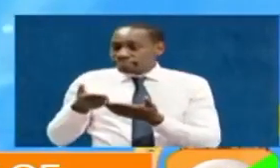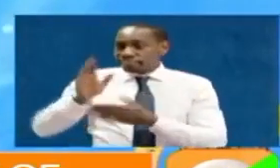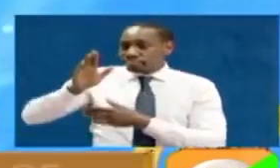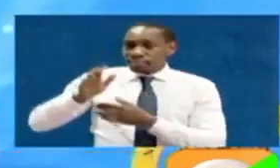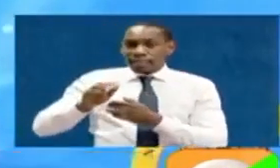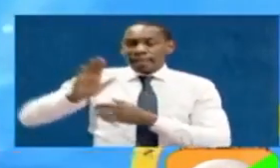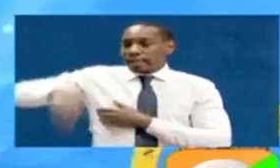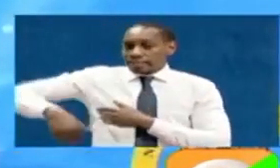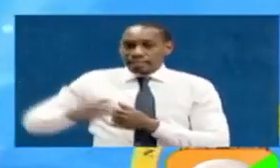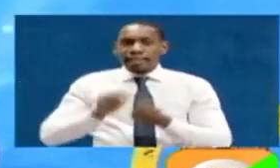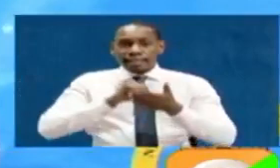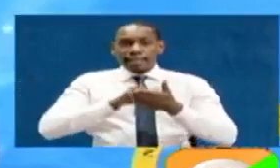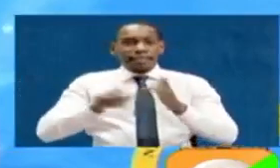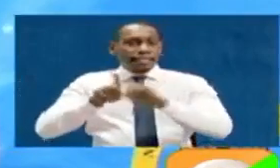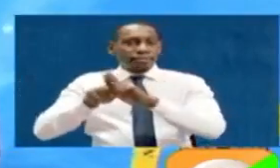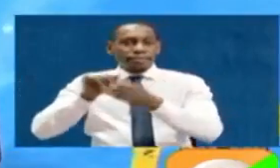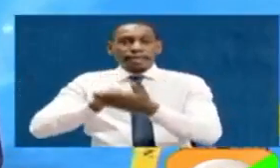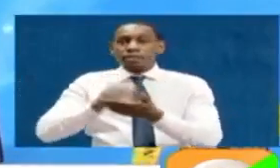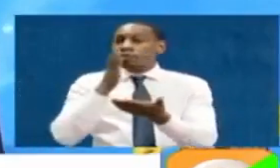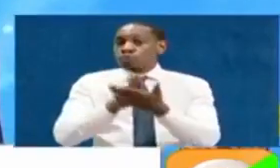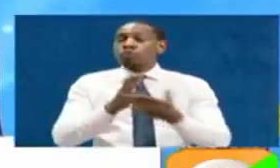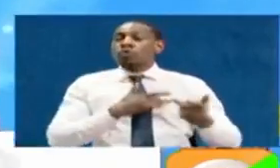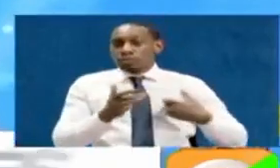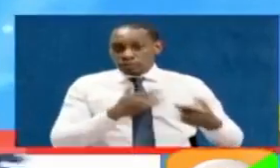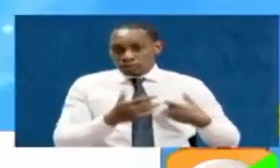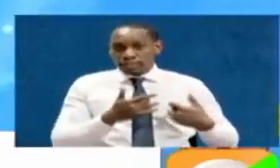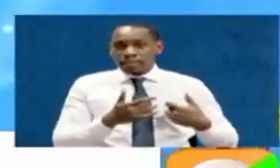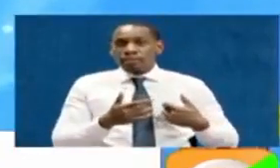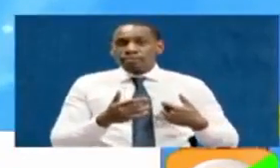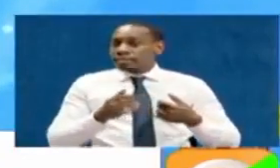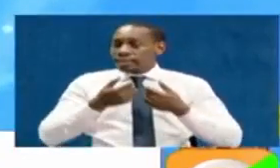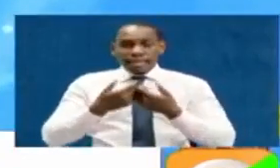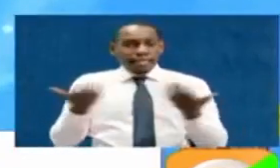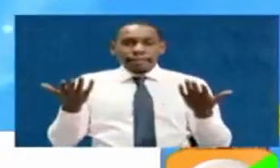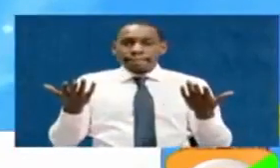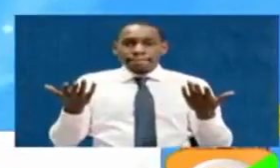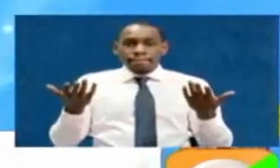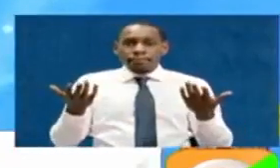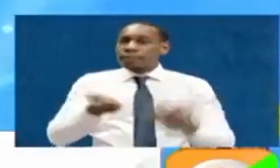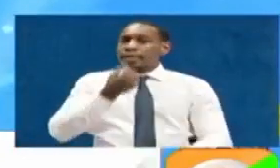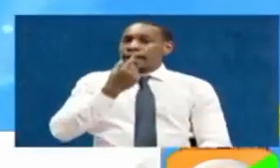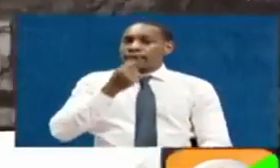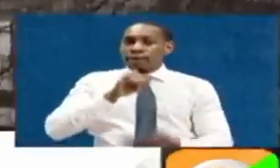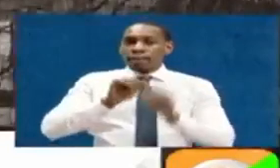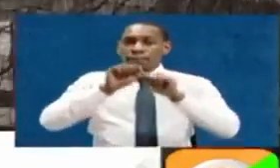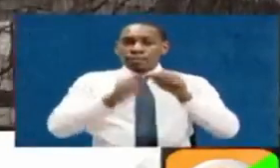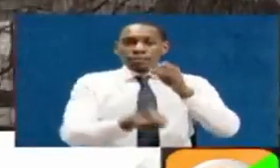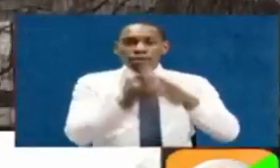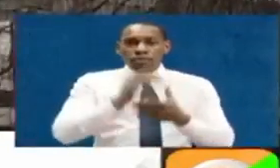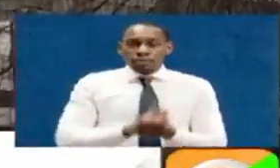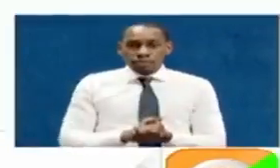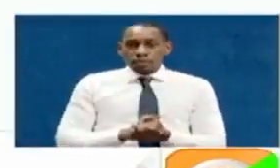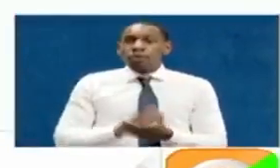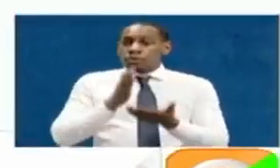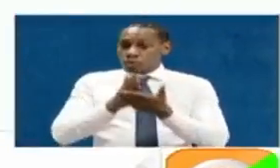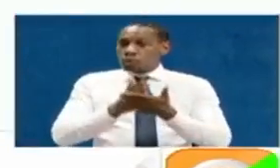queue. That is also something that, of course, is of concern with respect to any vaccine that might come out. A cause